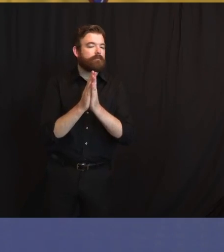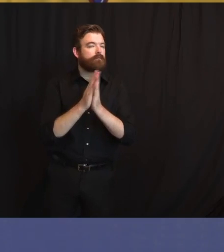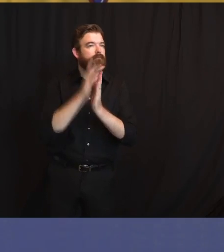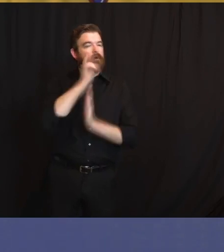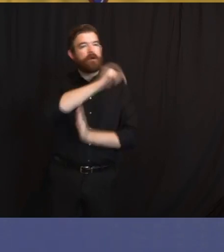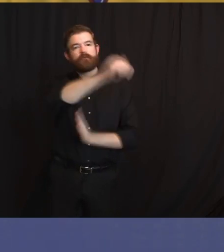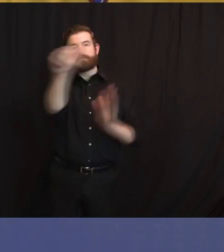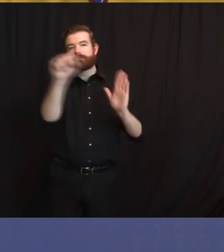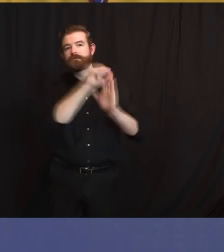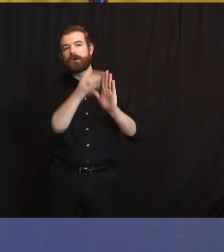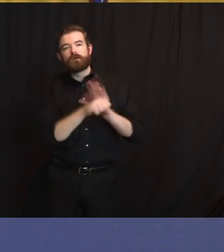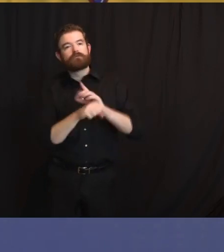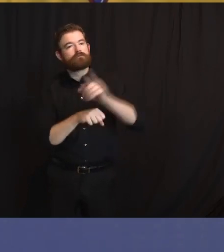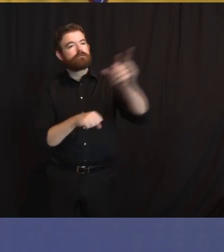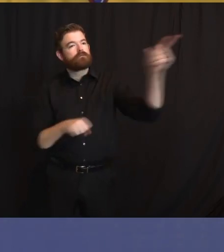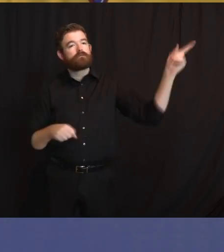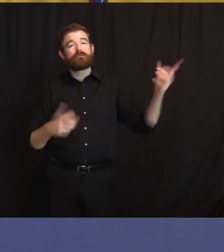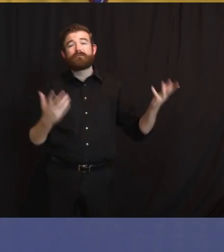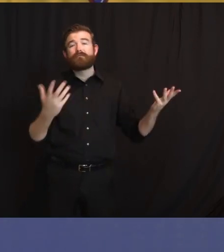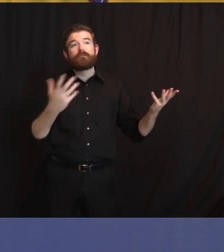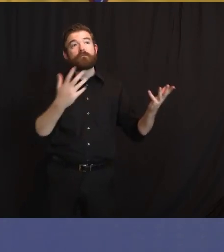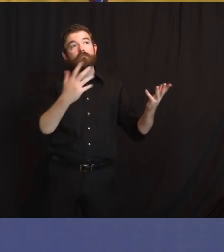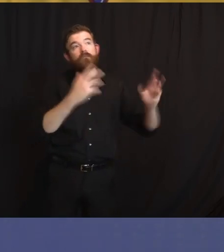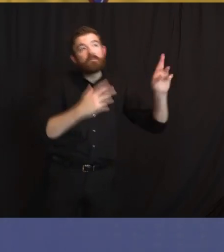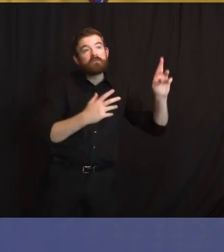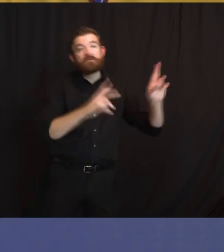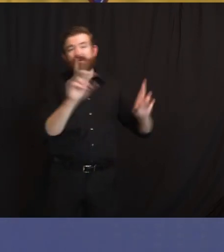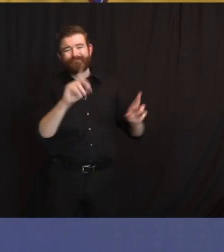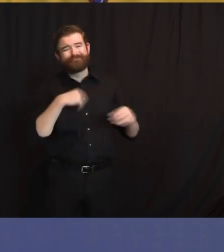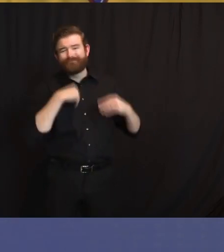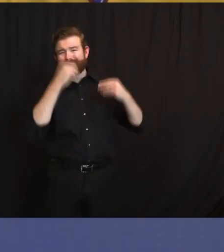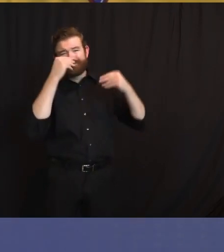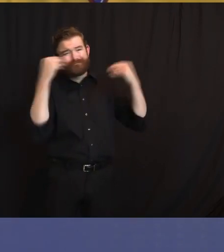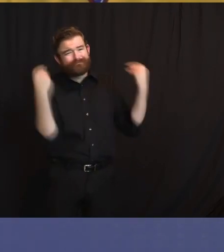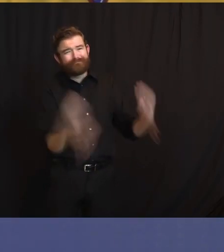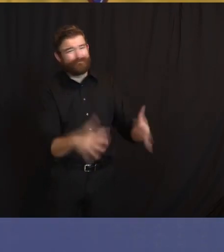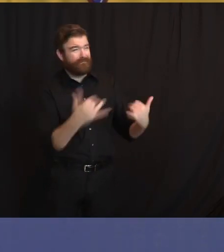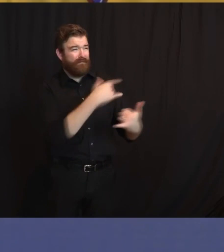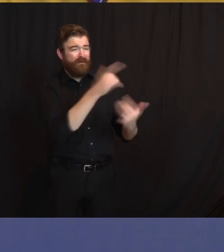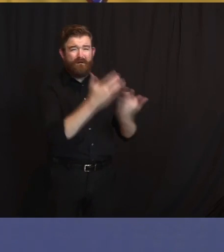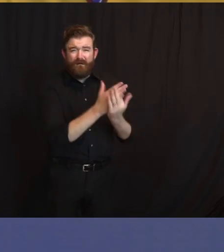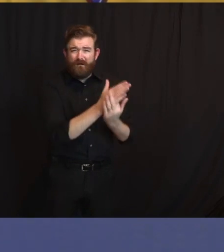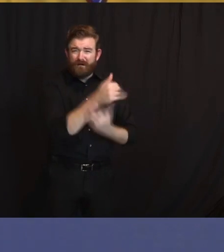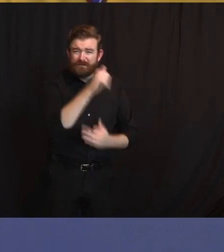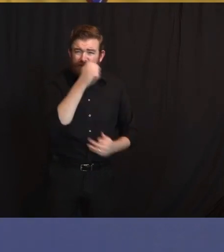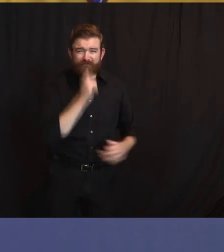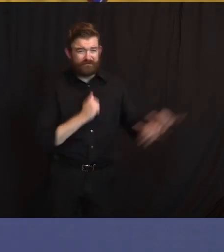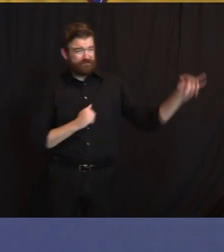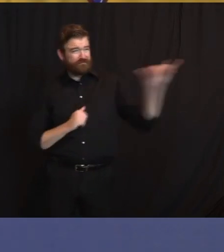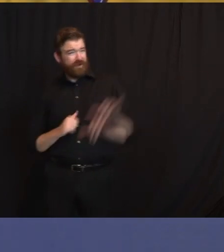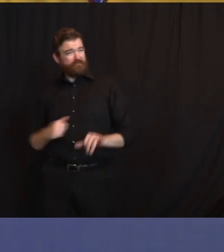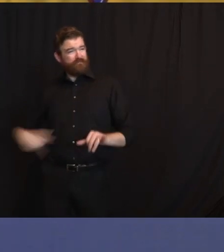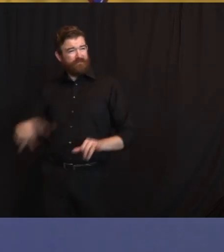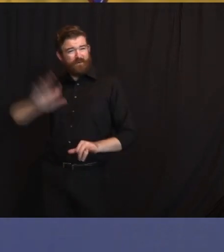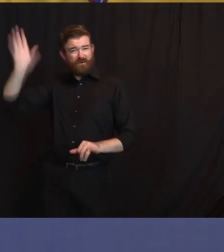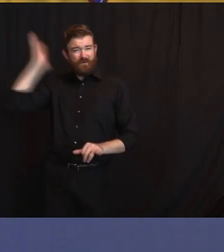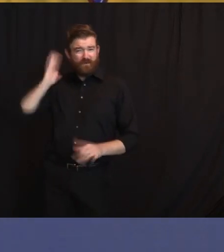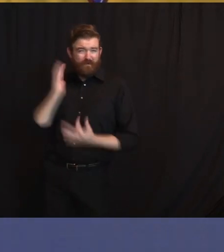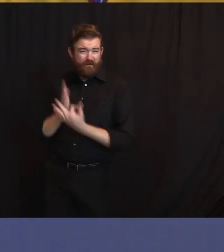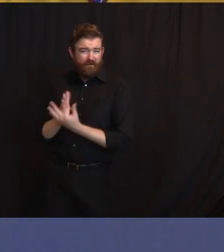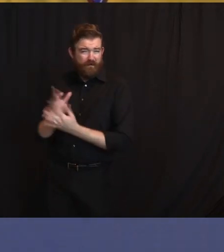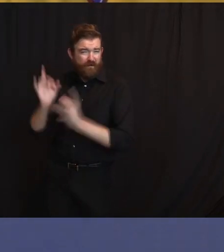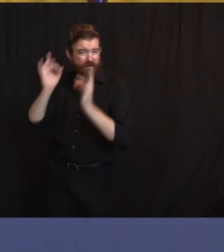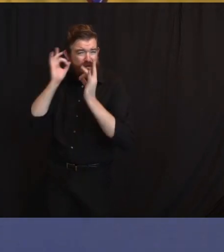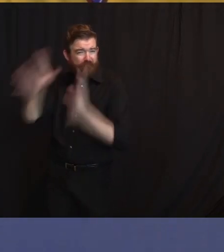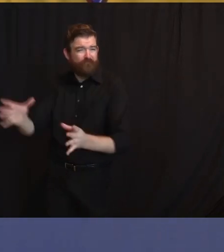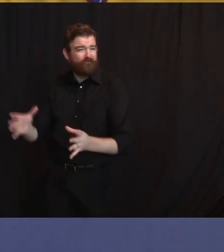political stripe is. There are states right now that are going through hell. The same hell that we went through, and they have nothing but